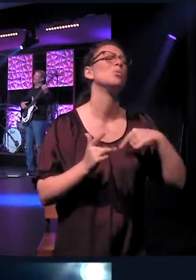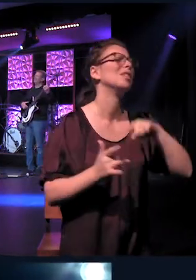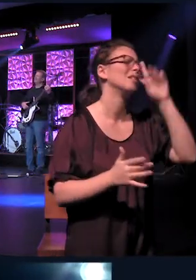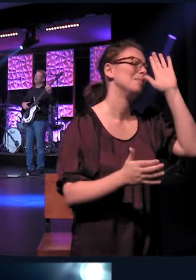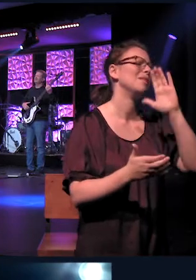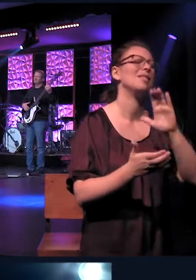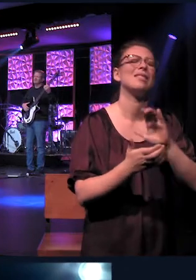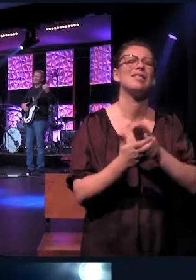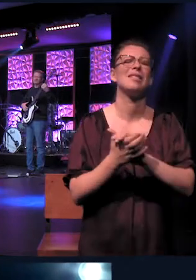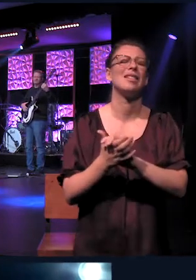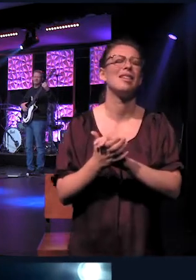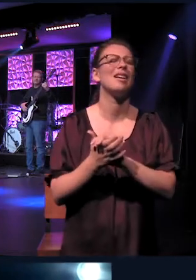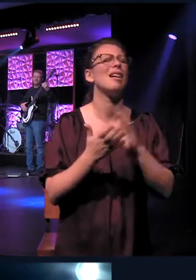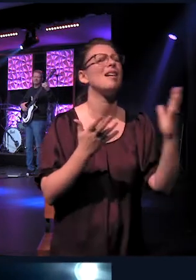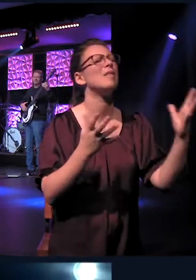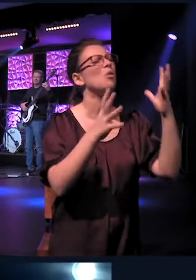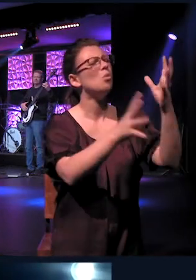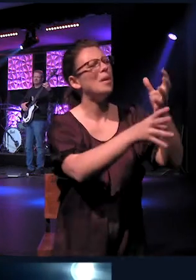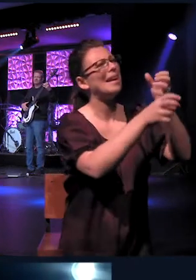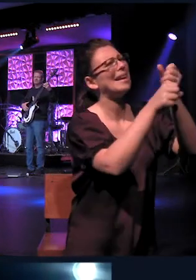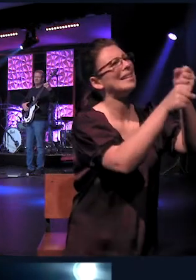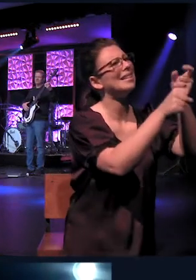And we cling to you, Jesus.